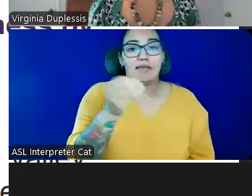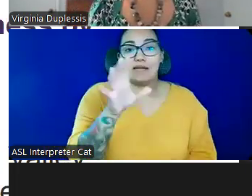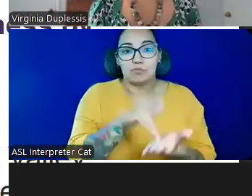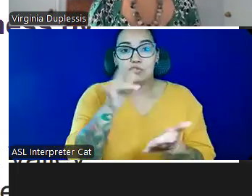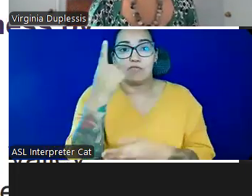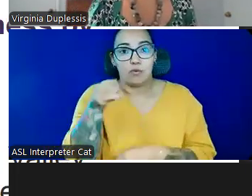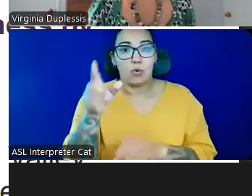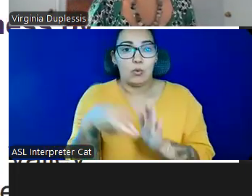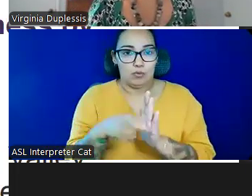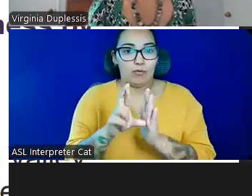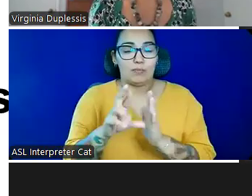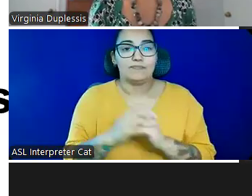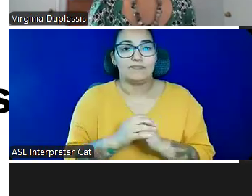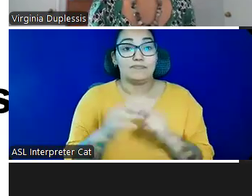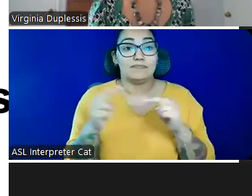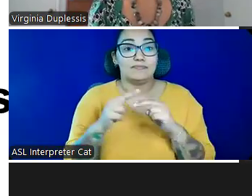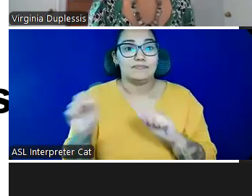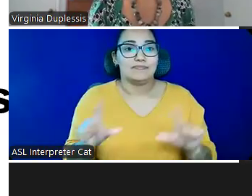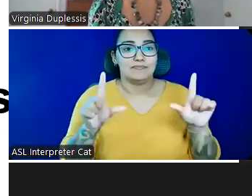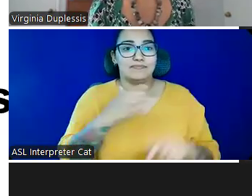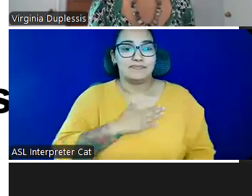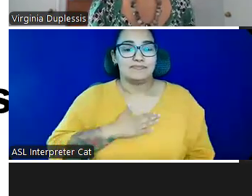your review. Next slide.